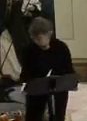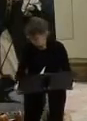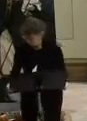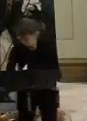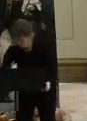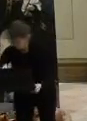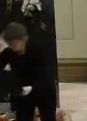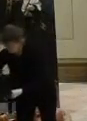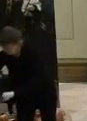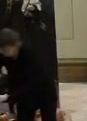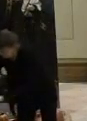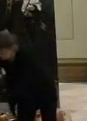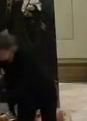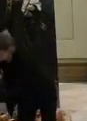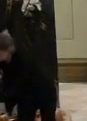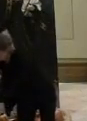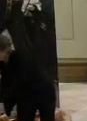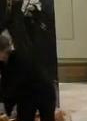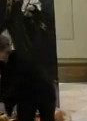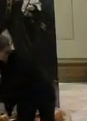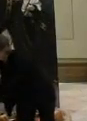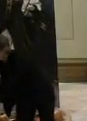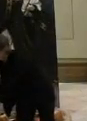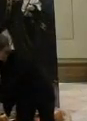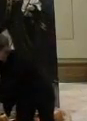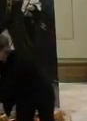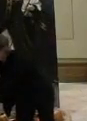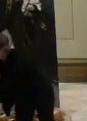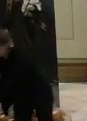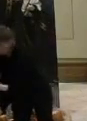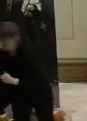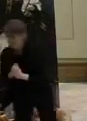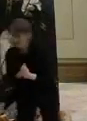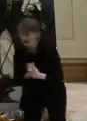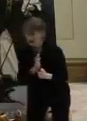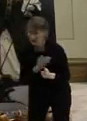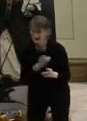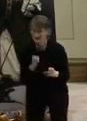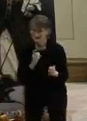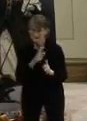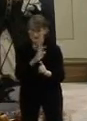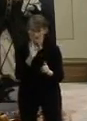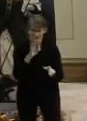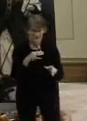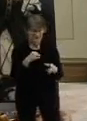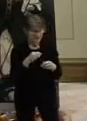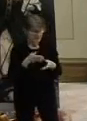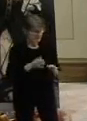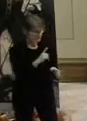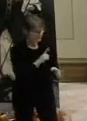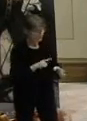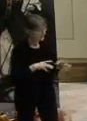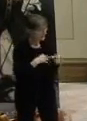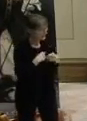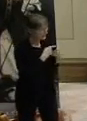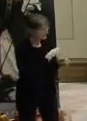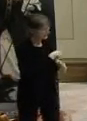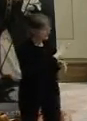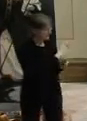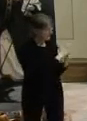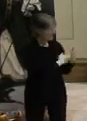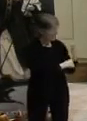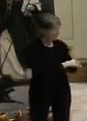Sacrifice and yours may be acceptable to God the Almighty Father. May the Lord accept the sacrifice at your